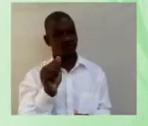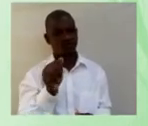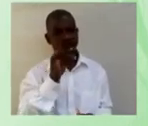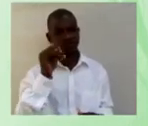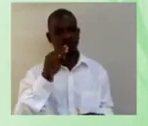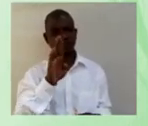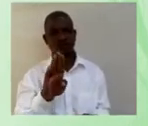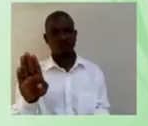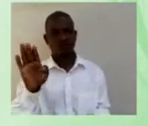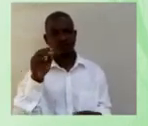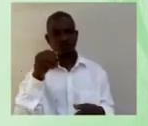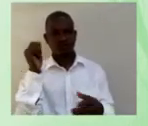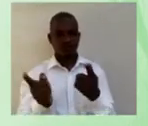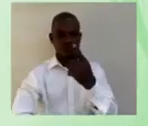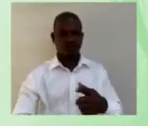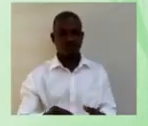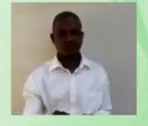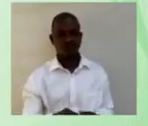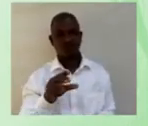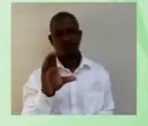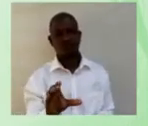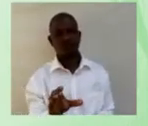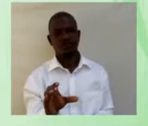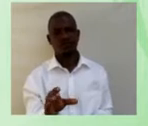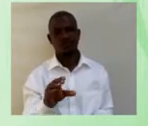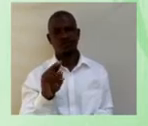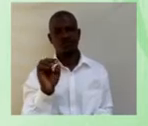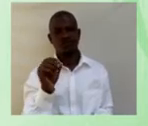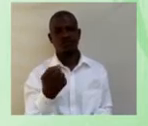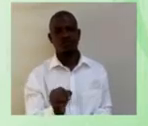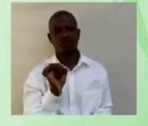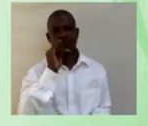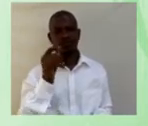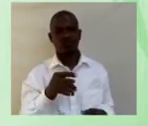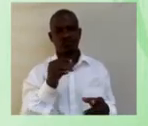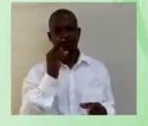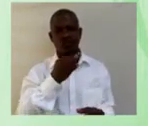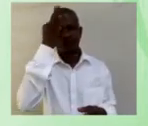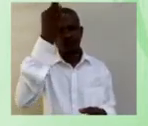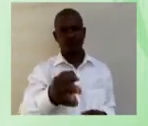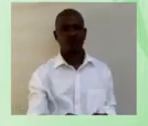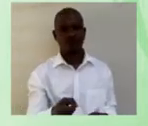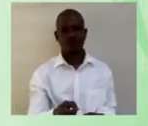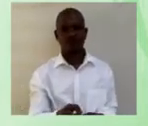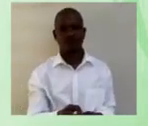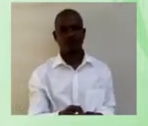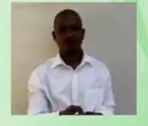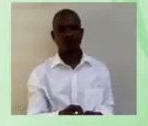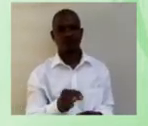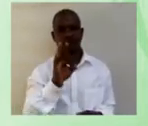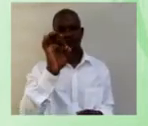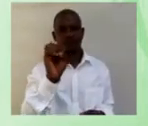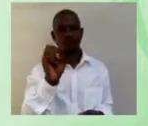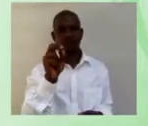EA in beat, C, OE in fetus, not